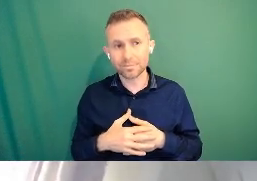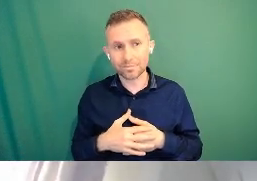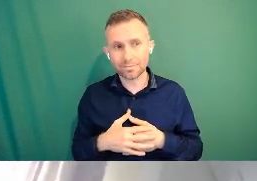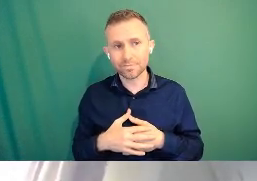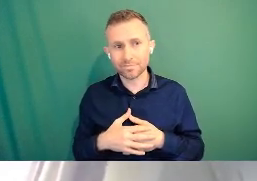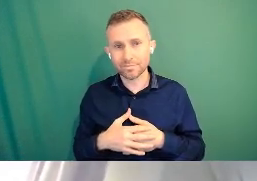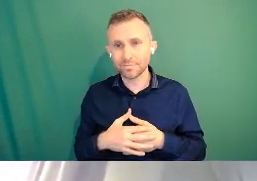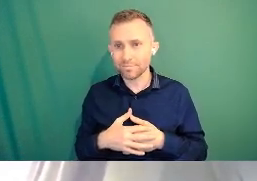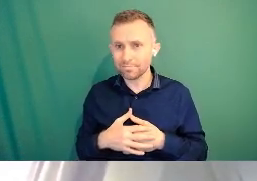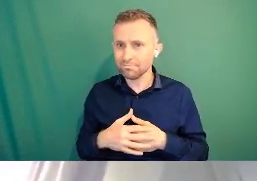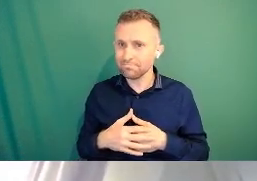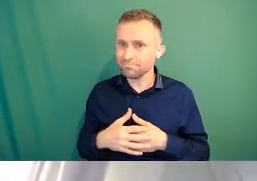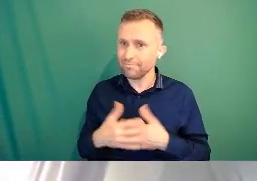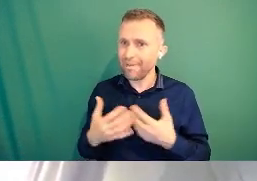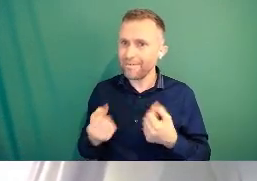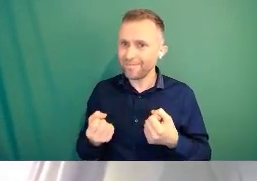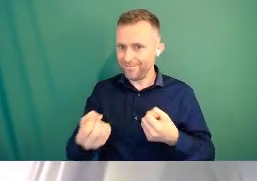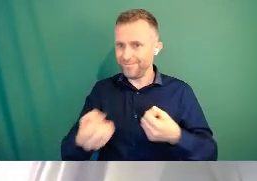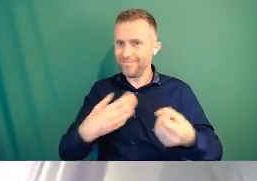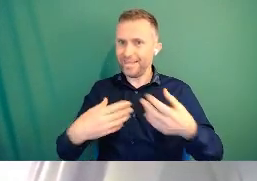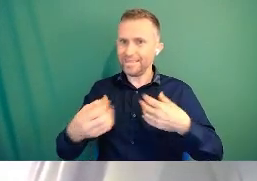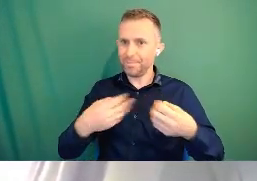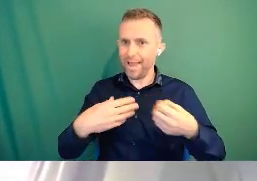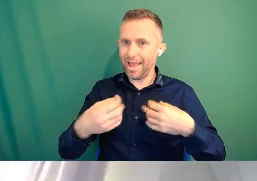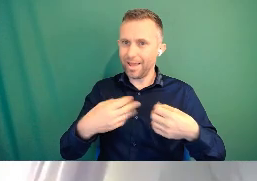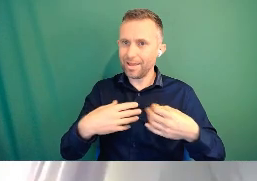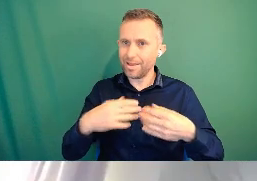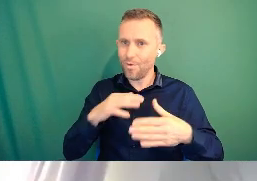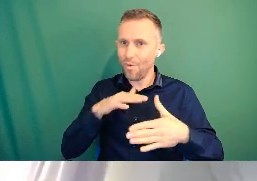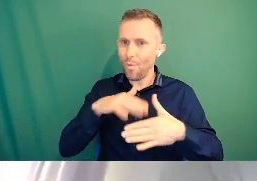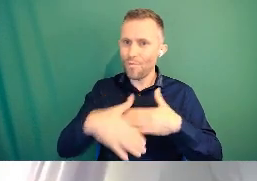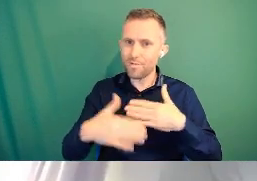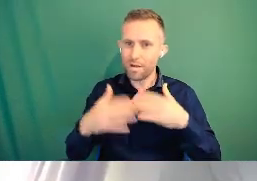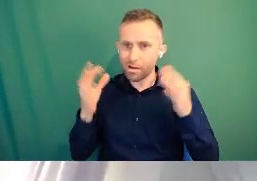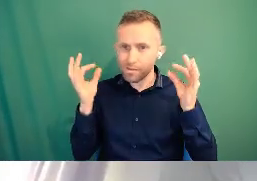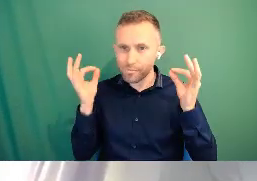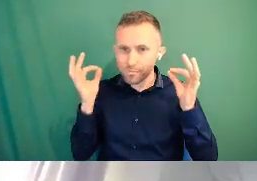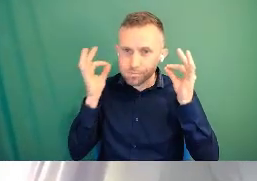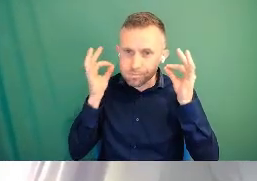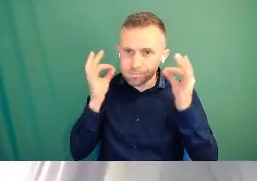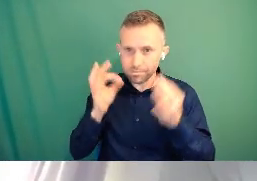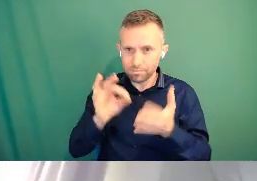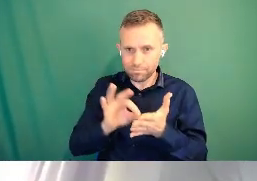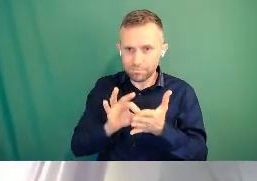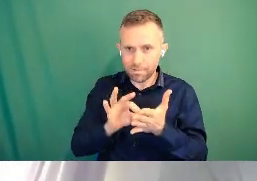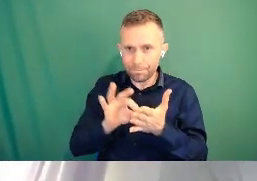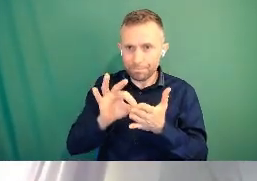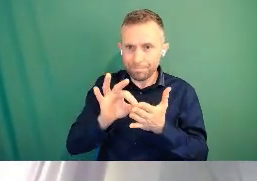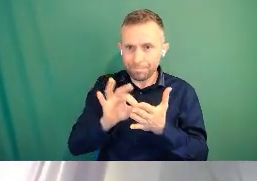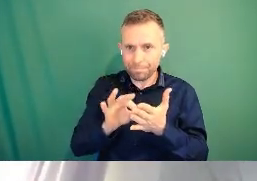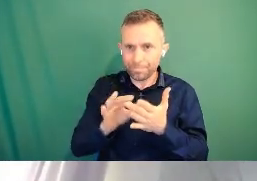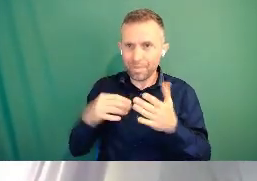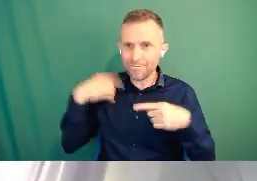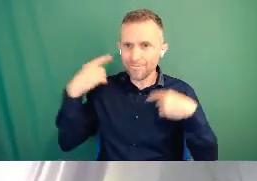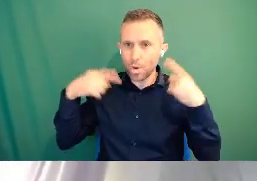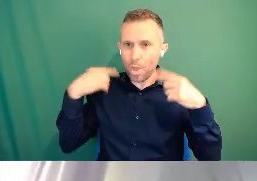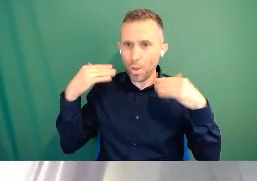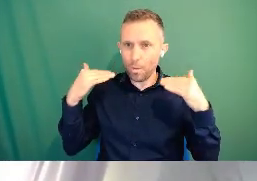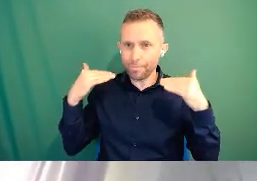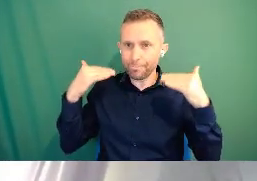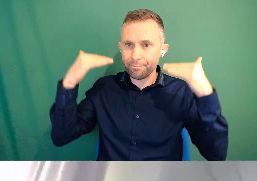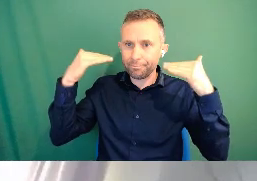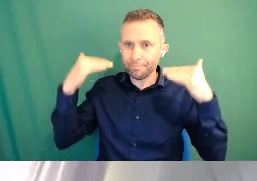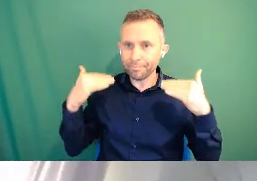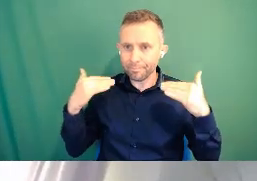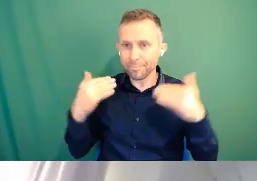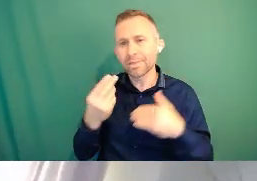come across. We actually get quite a lot of good feedback regarding them, because they're little devices that you pop to your ear. You can adjust the volume